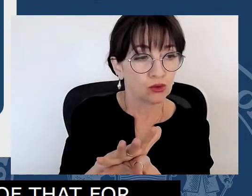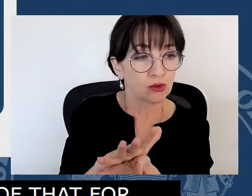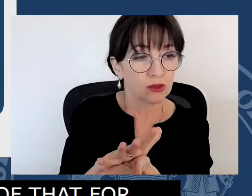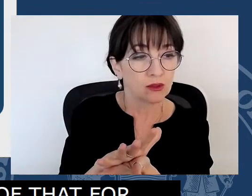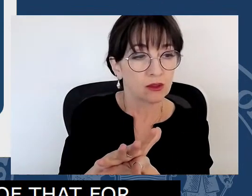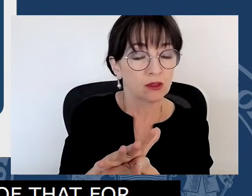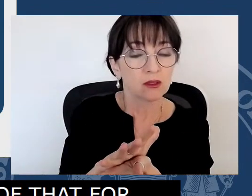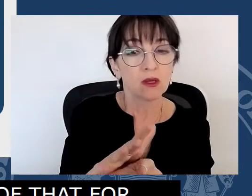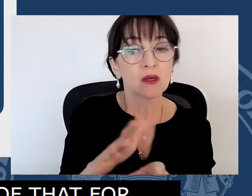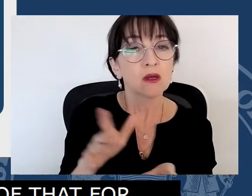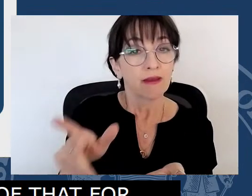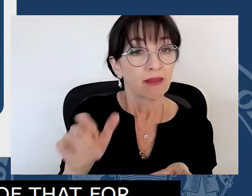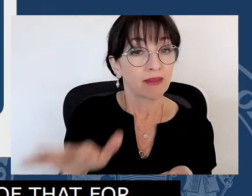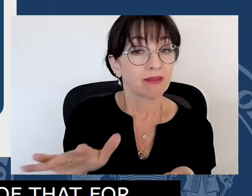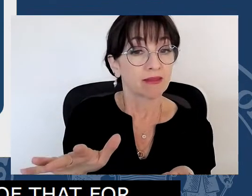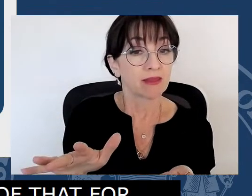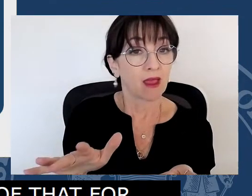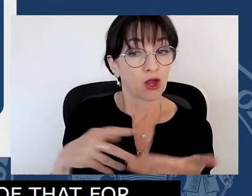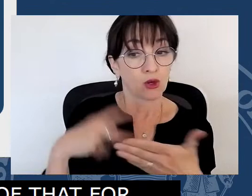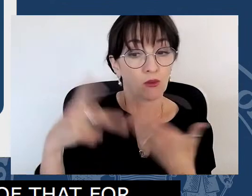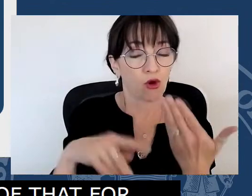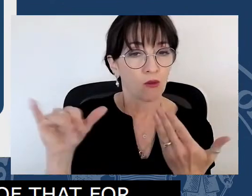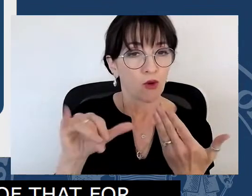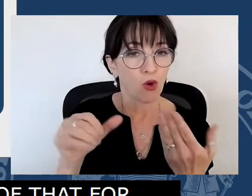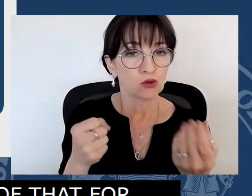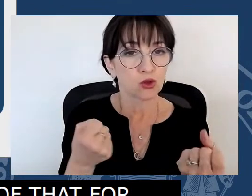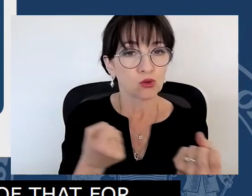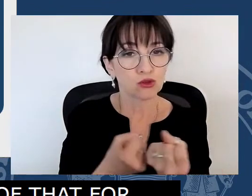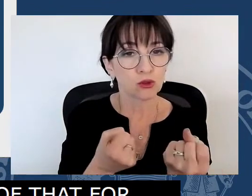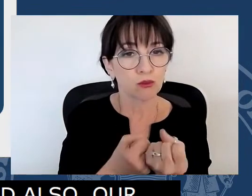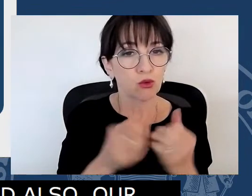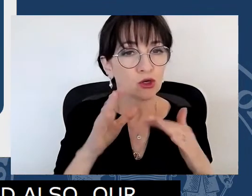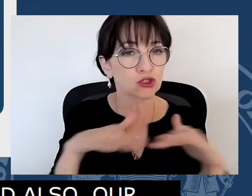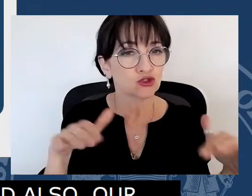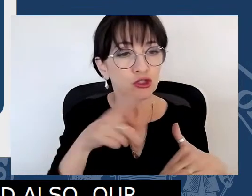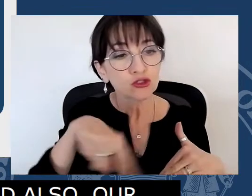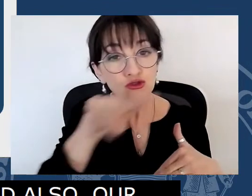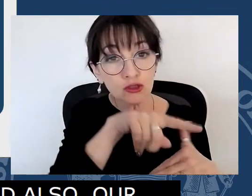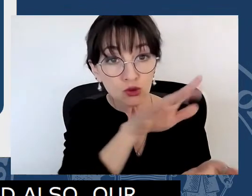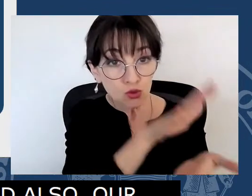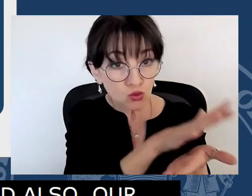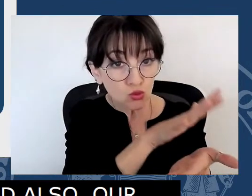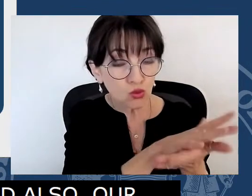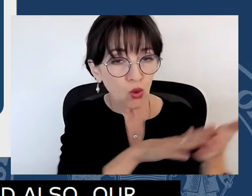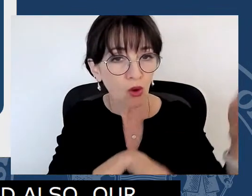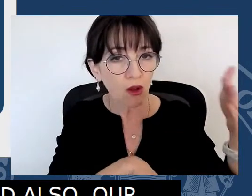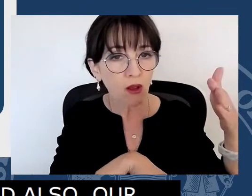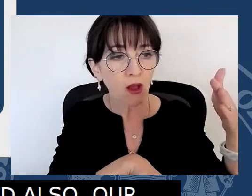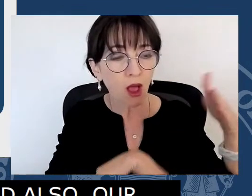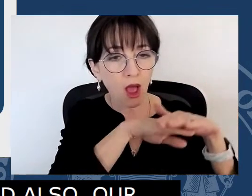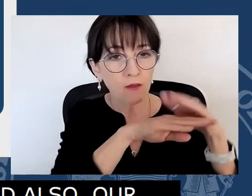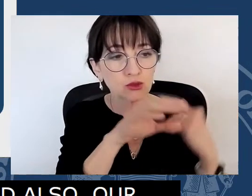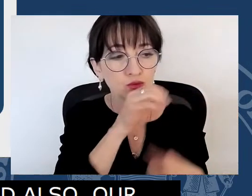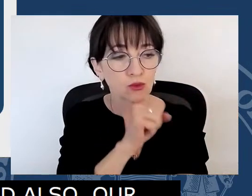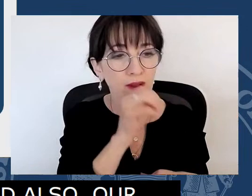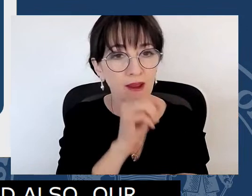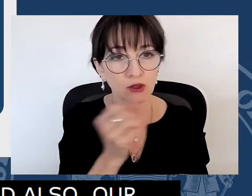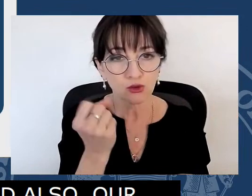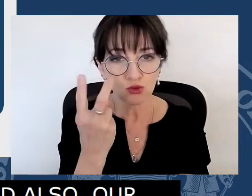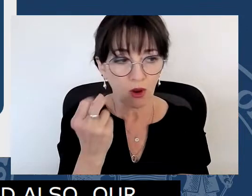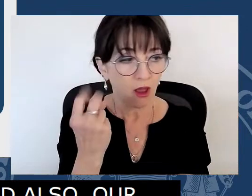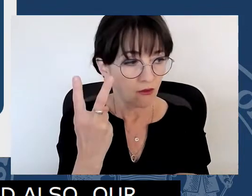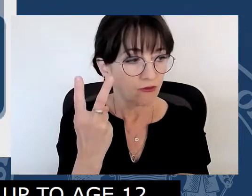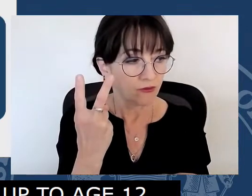program also supports children in school up to age 12. And so if we want to